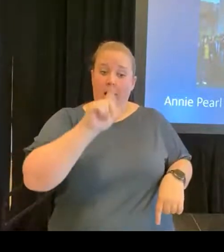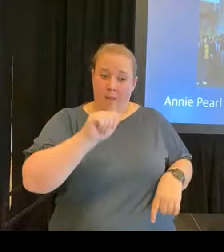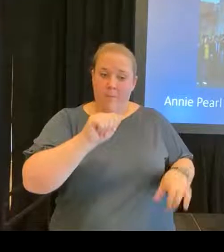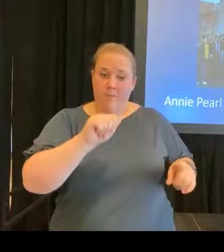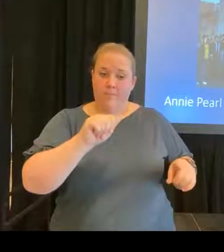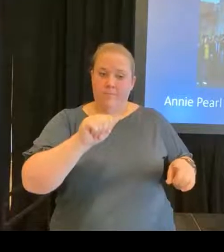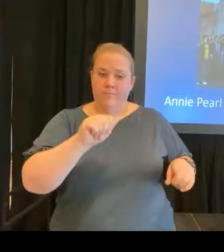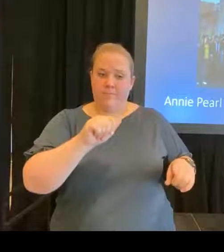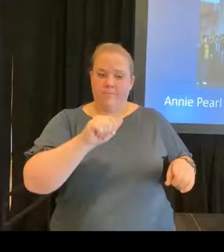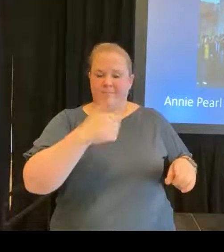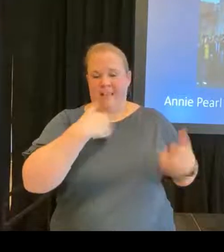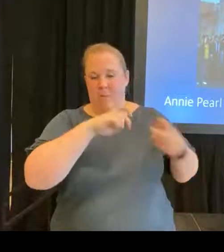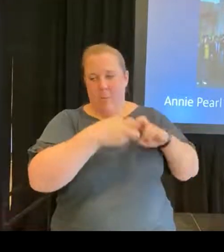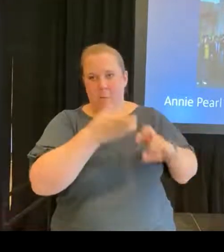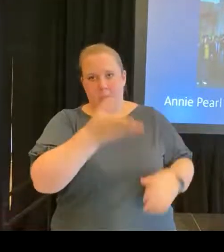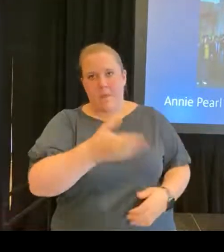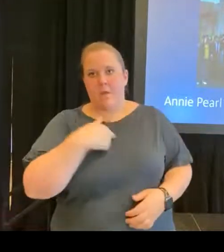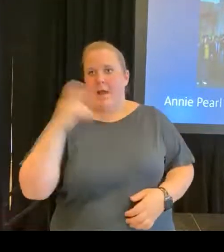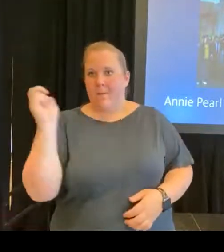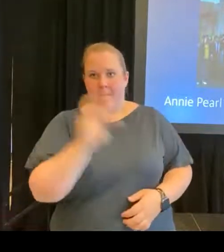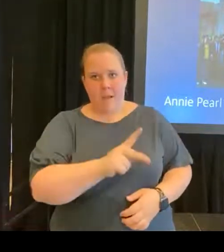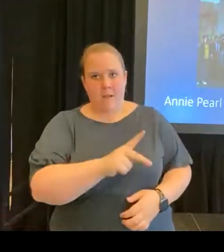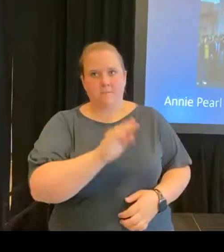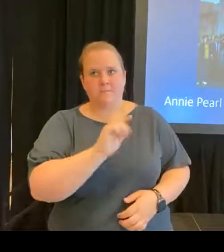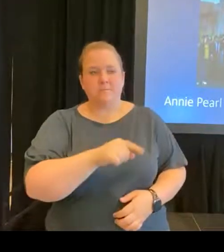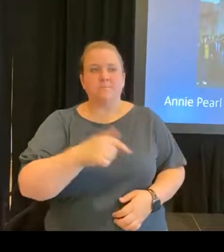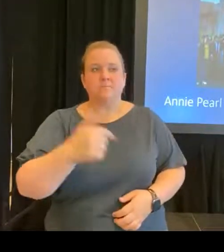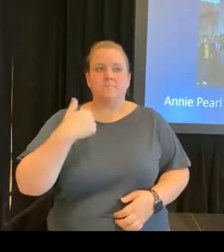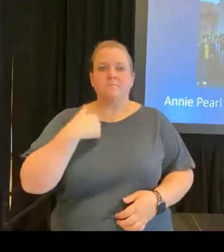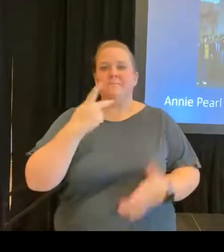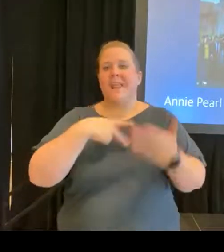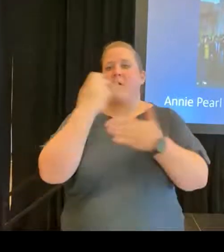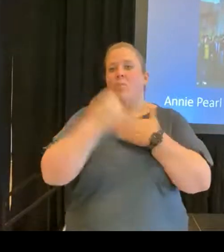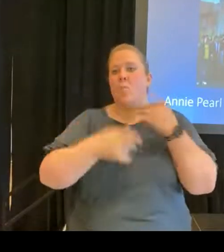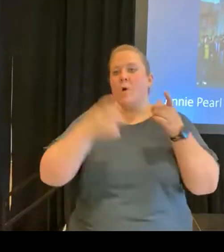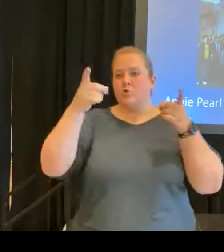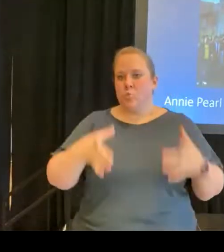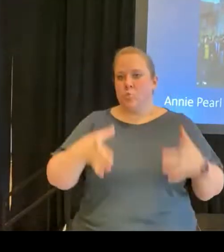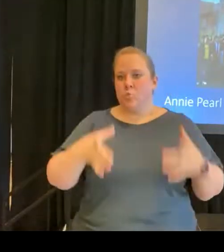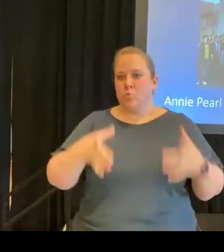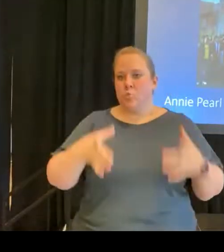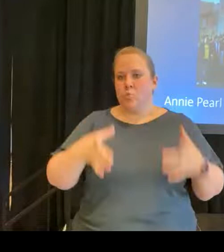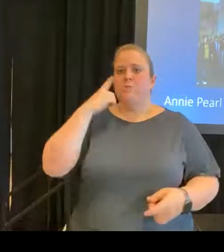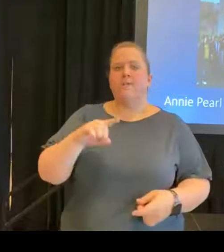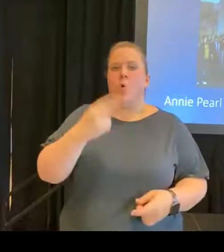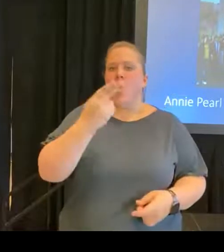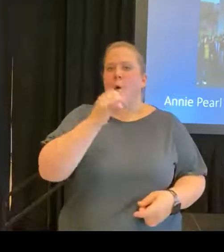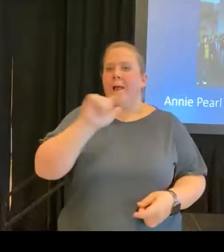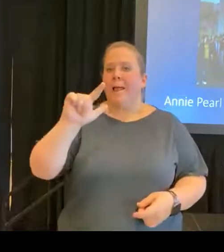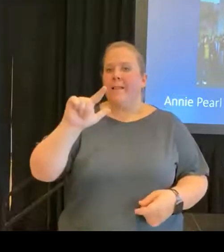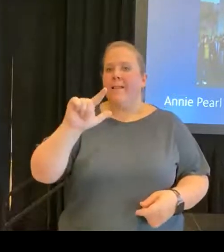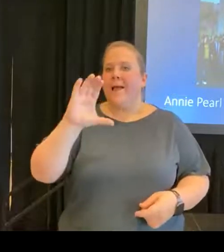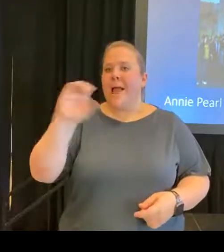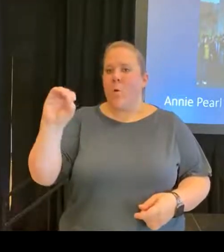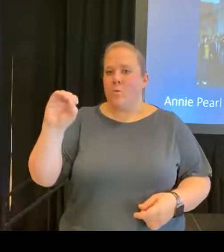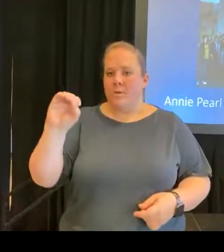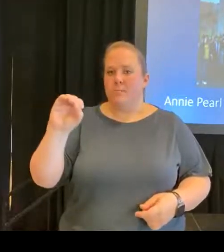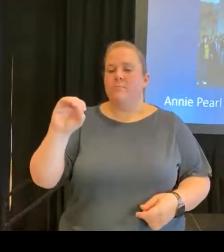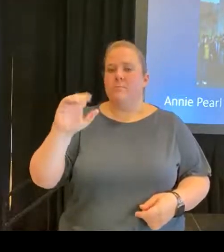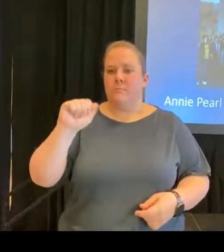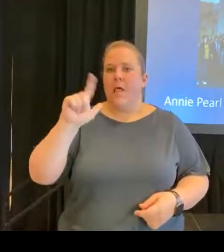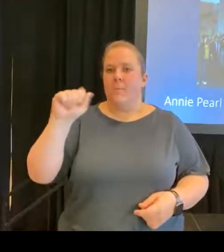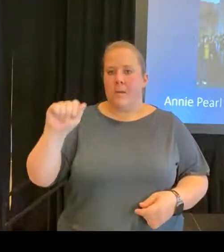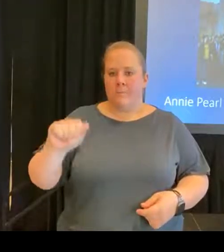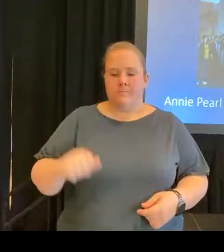had problems in Alabama. I came back home and I was project director in Hale County,